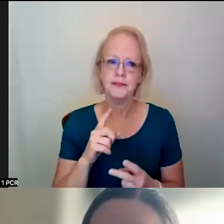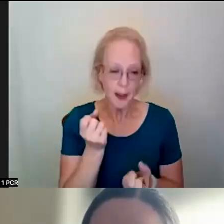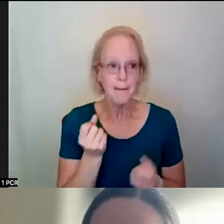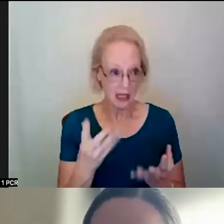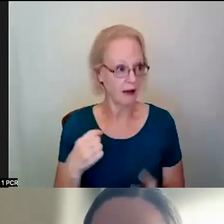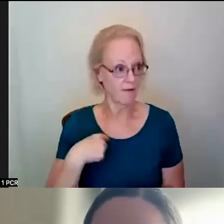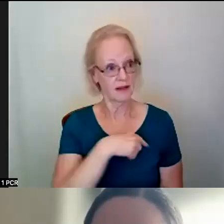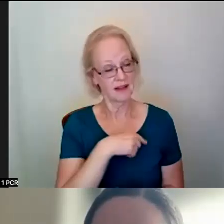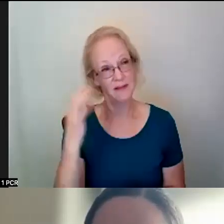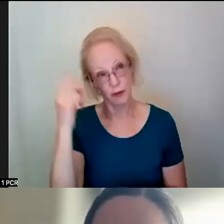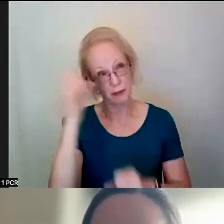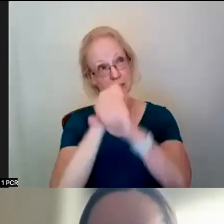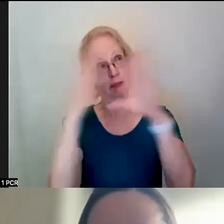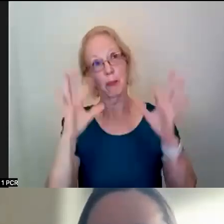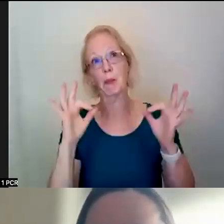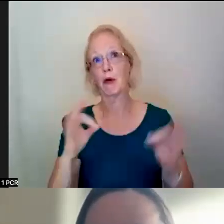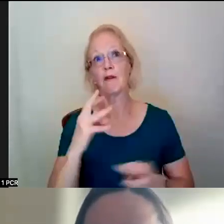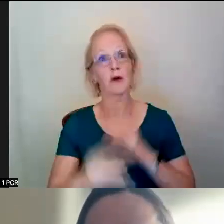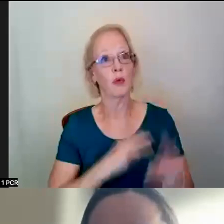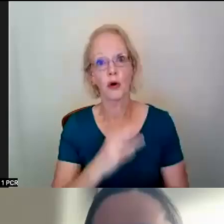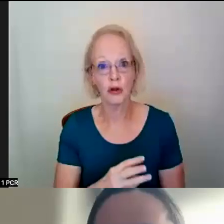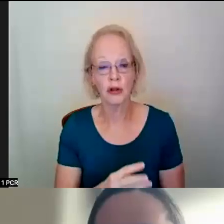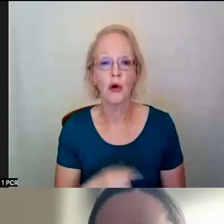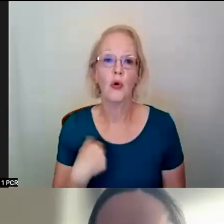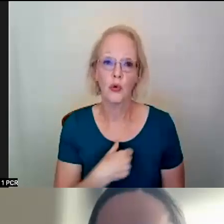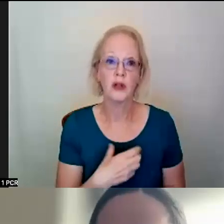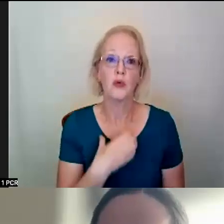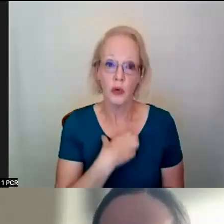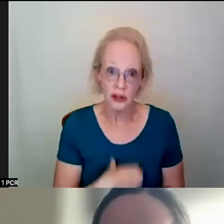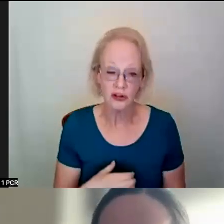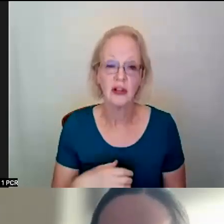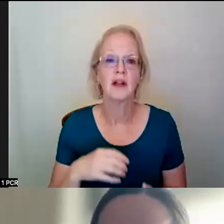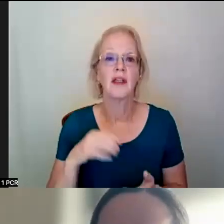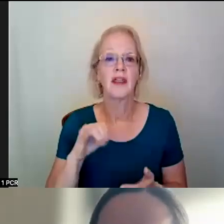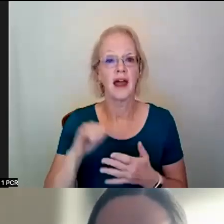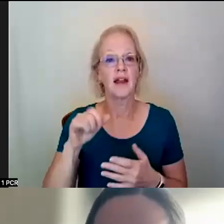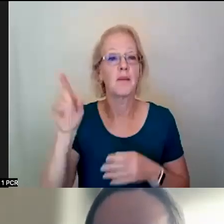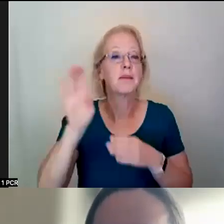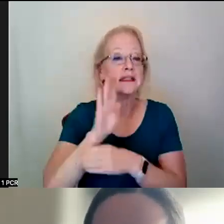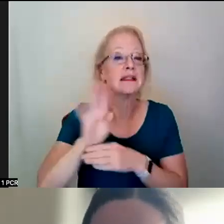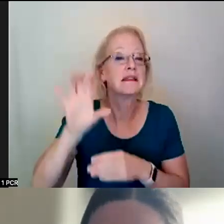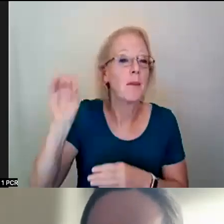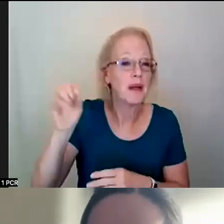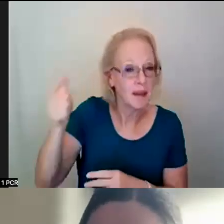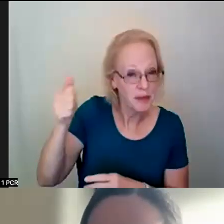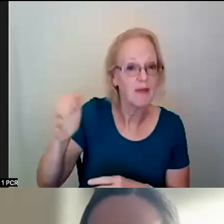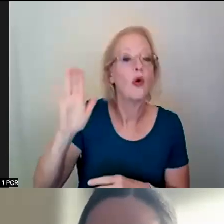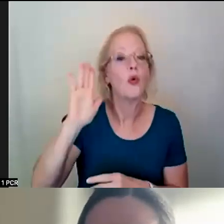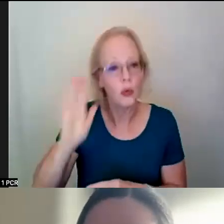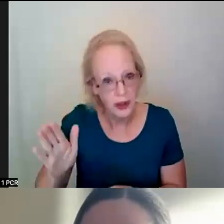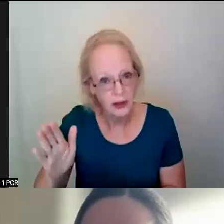perfect world would like to see employers do more